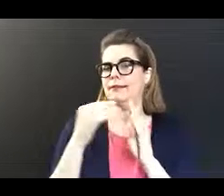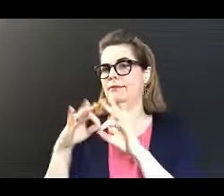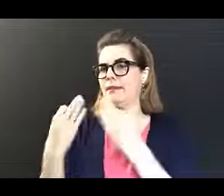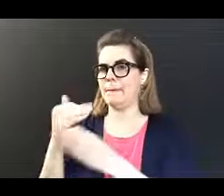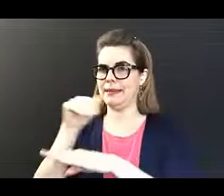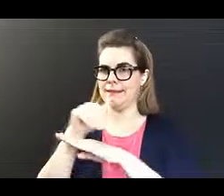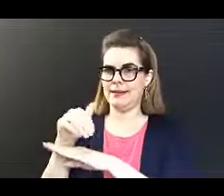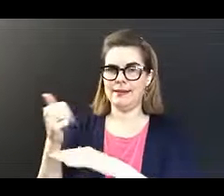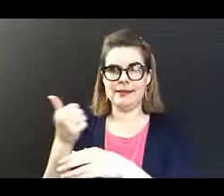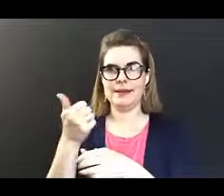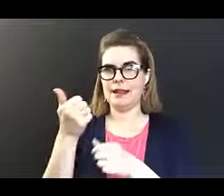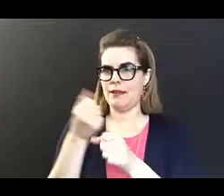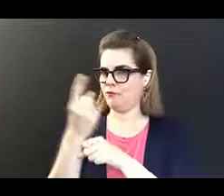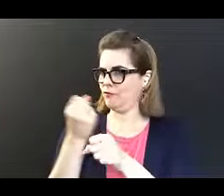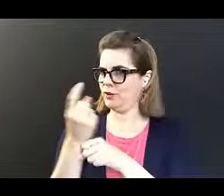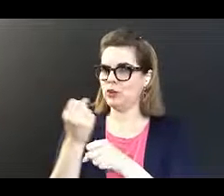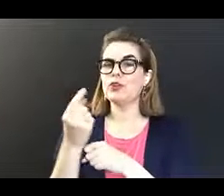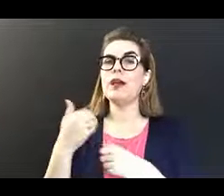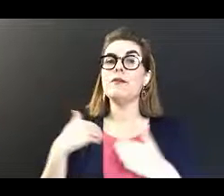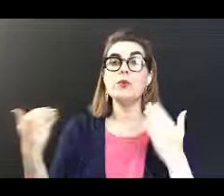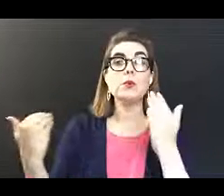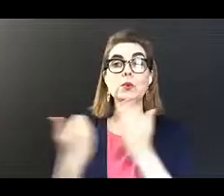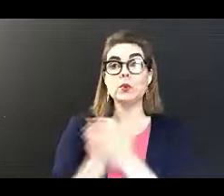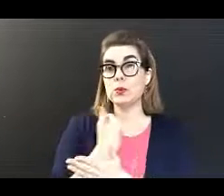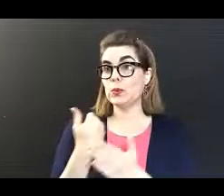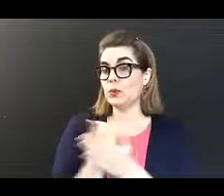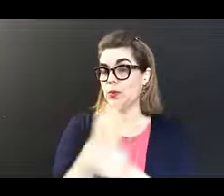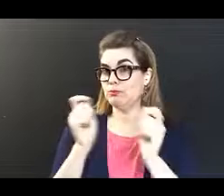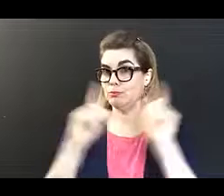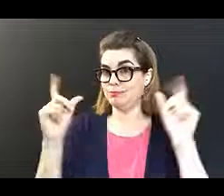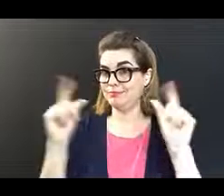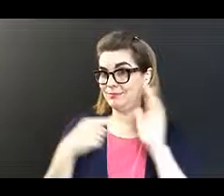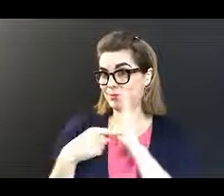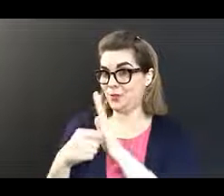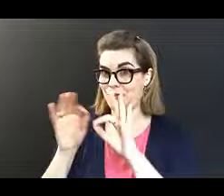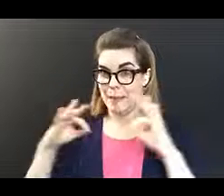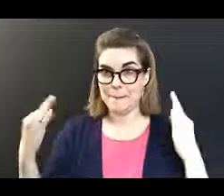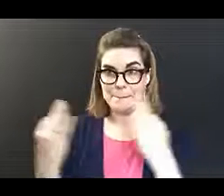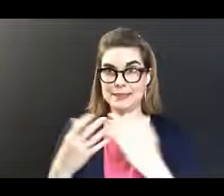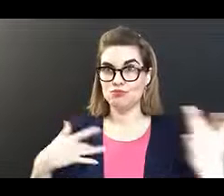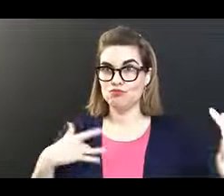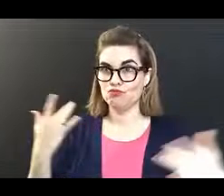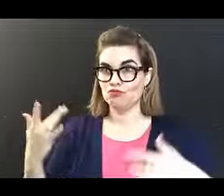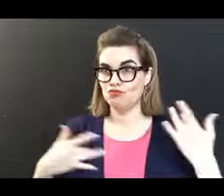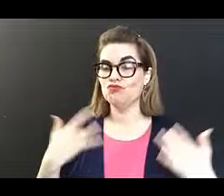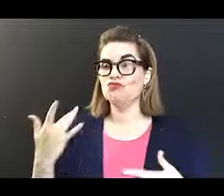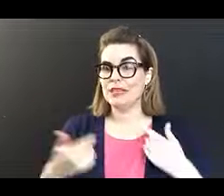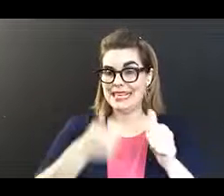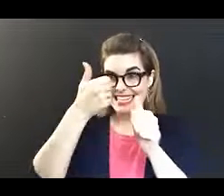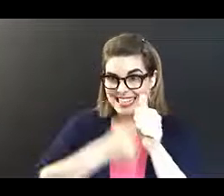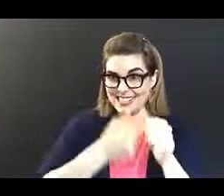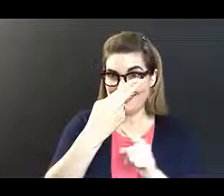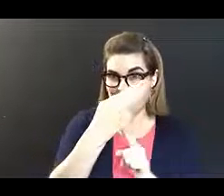new presentation we're very excited to share with all of you. And so each high school campus will be hosting a